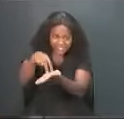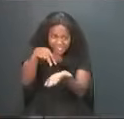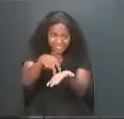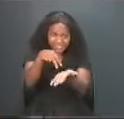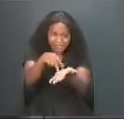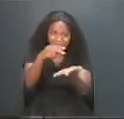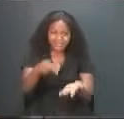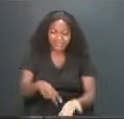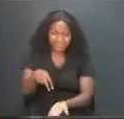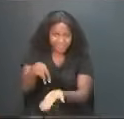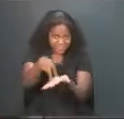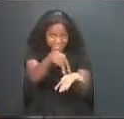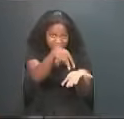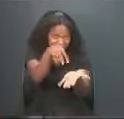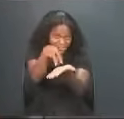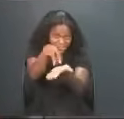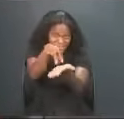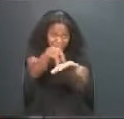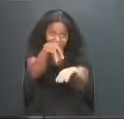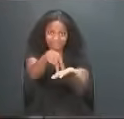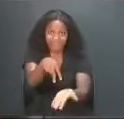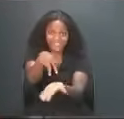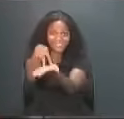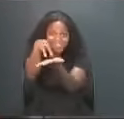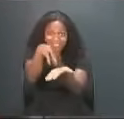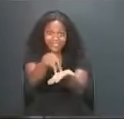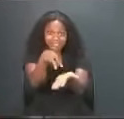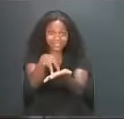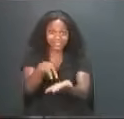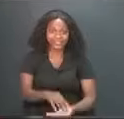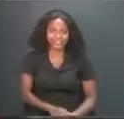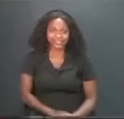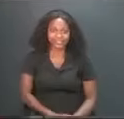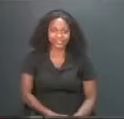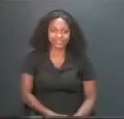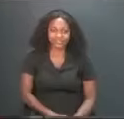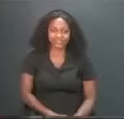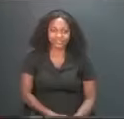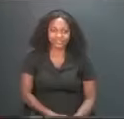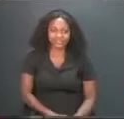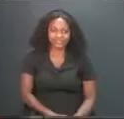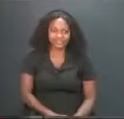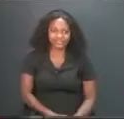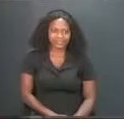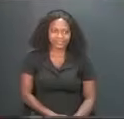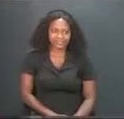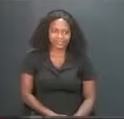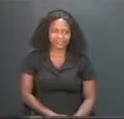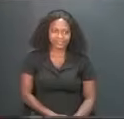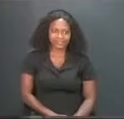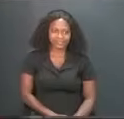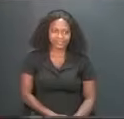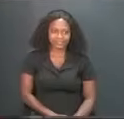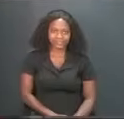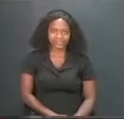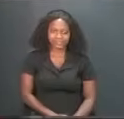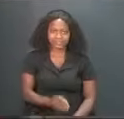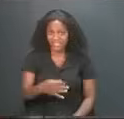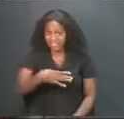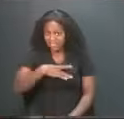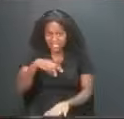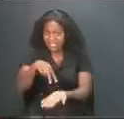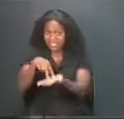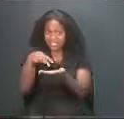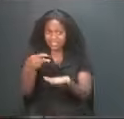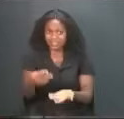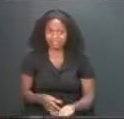get up, get up, get up, get up. You can get up.